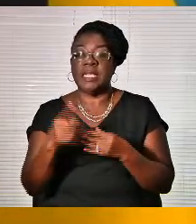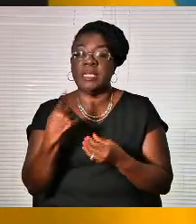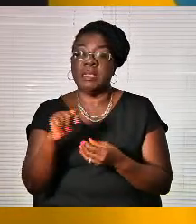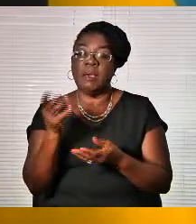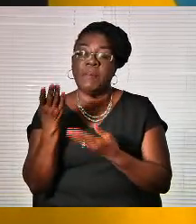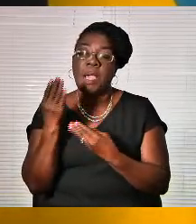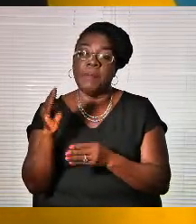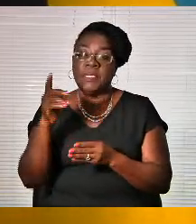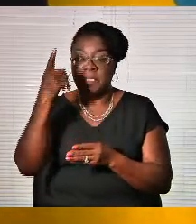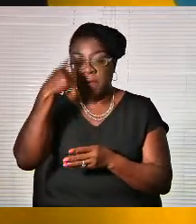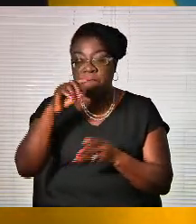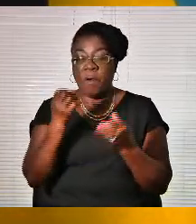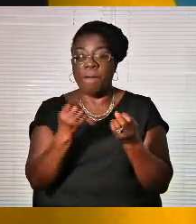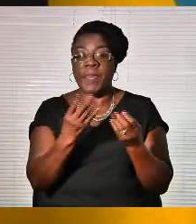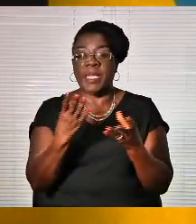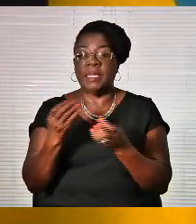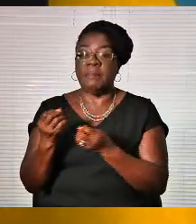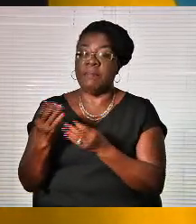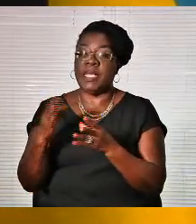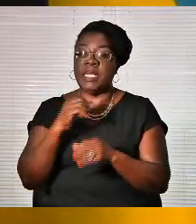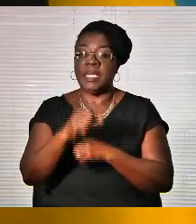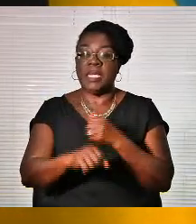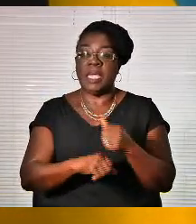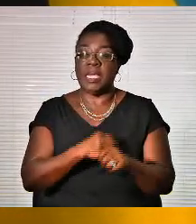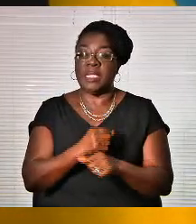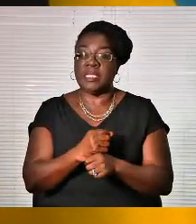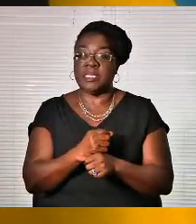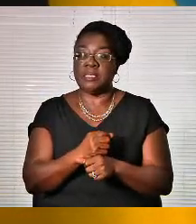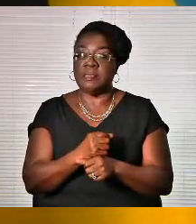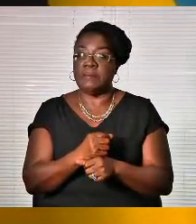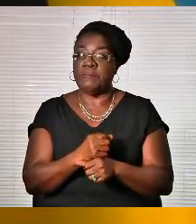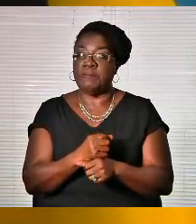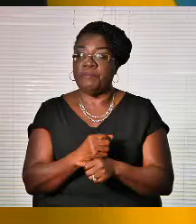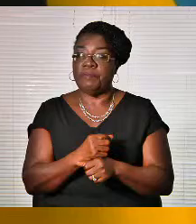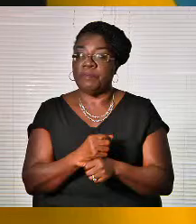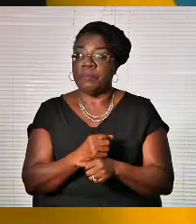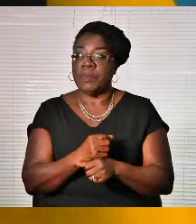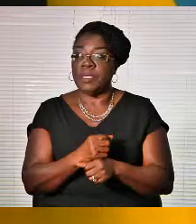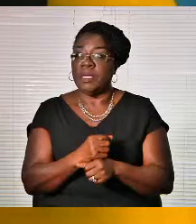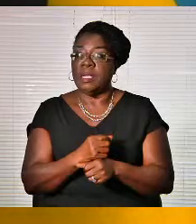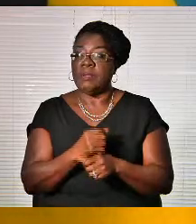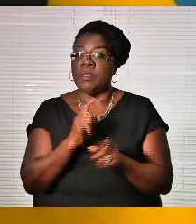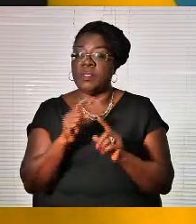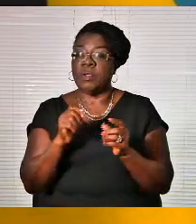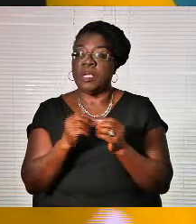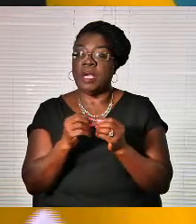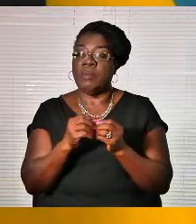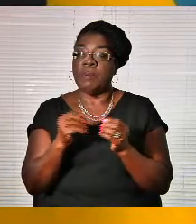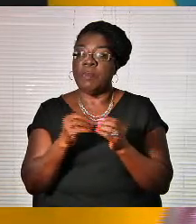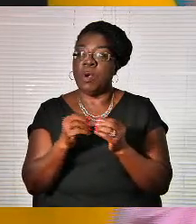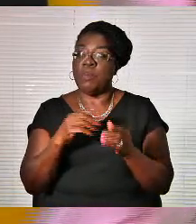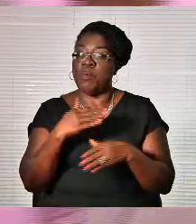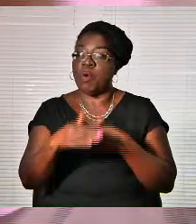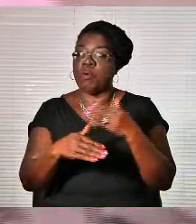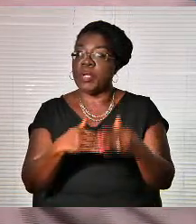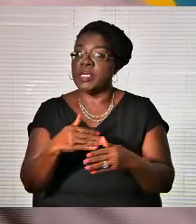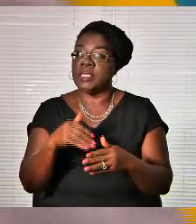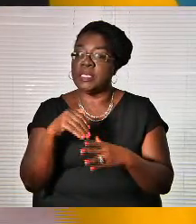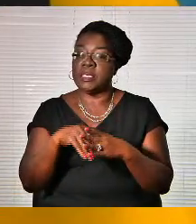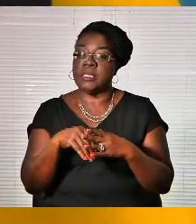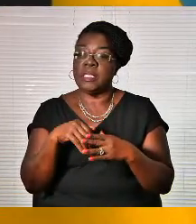give you a little more information regarding our progress in that vein.